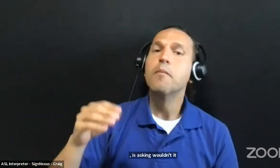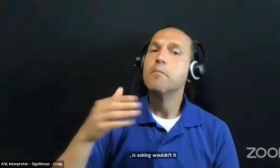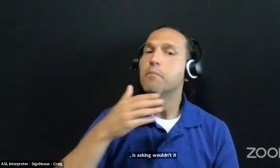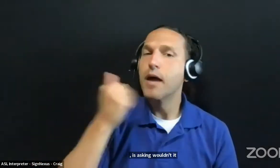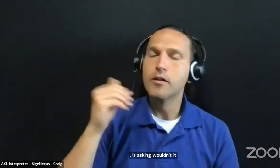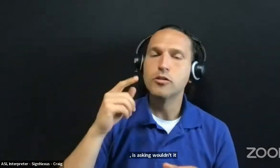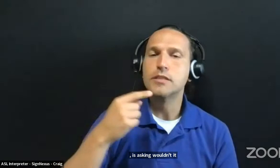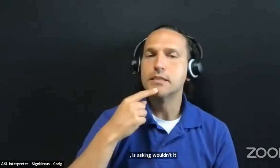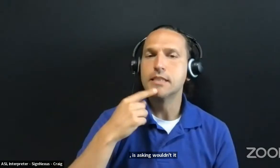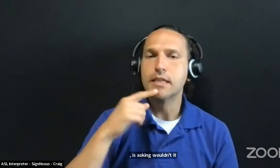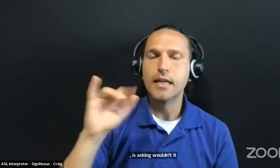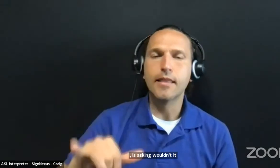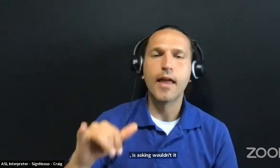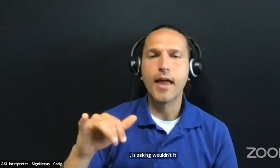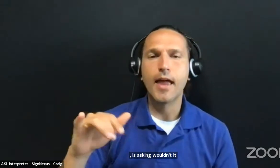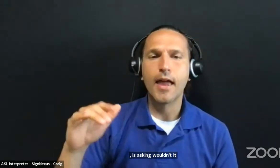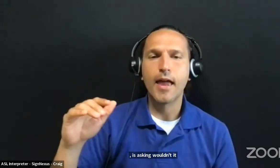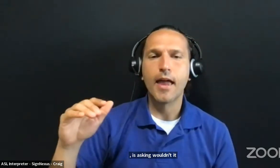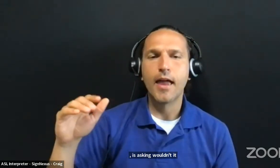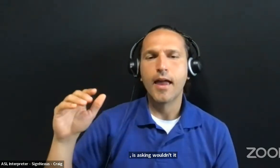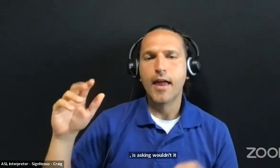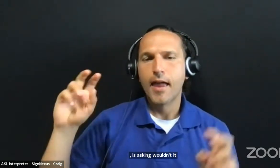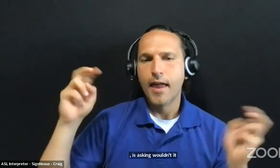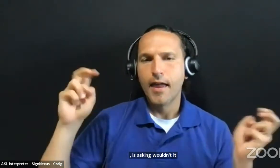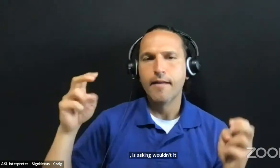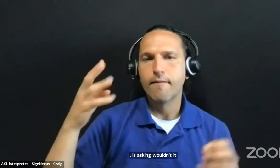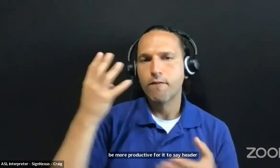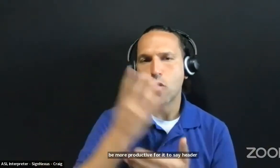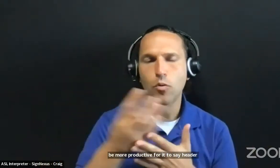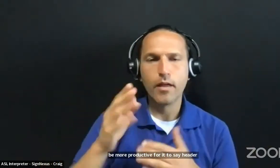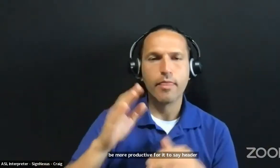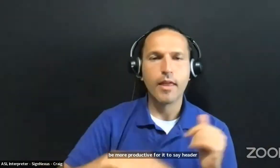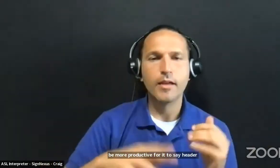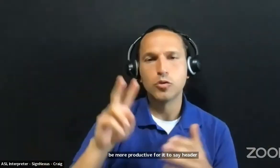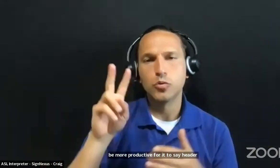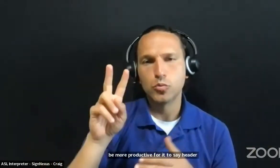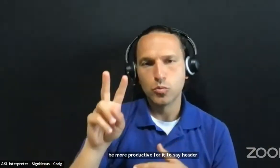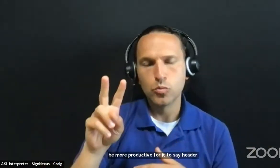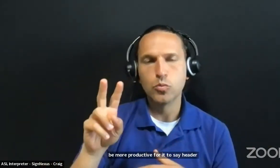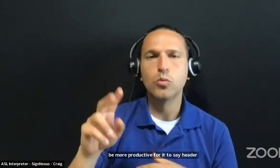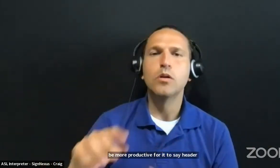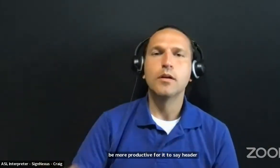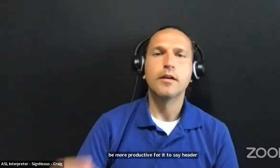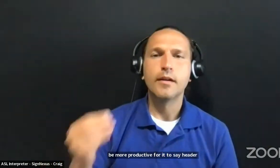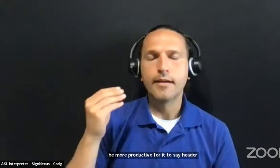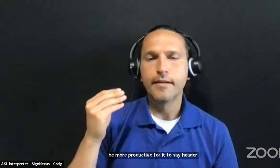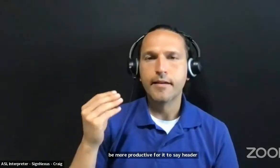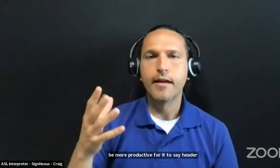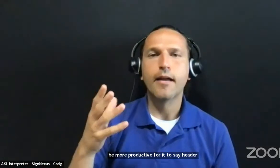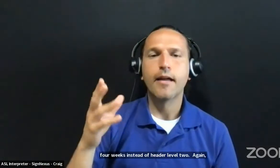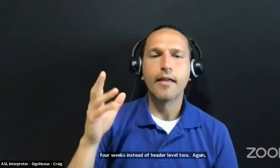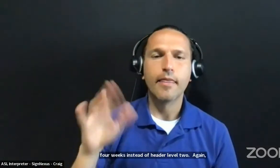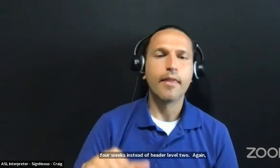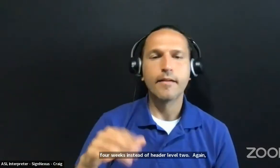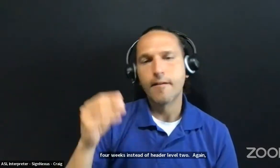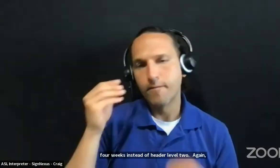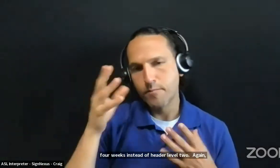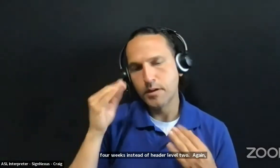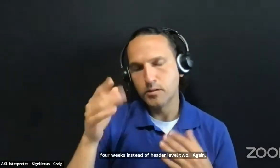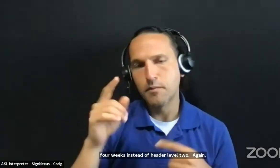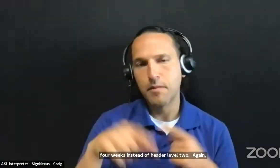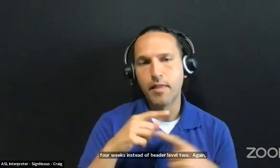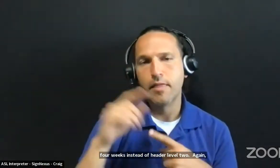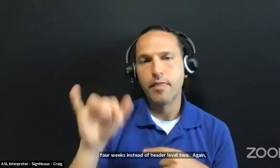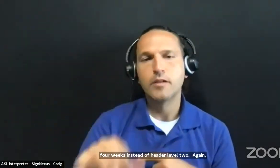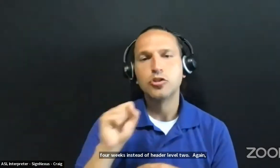for it to say header for weeks instead of header level 2? Again, the heading level 2 is the semantic information that the screen